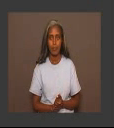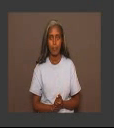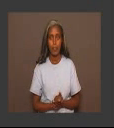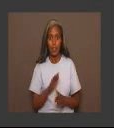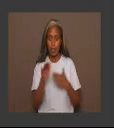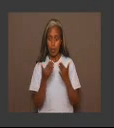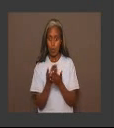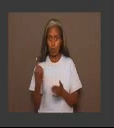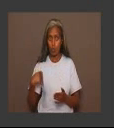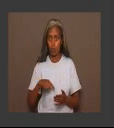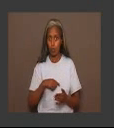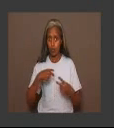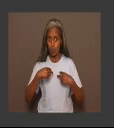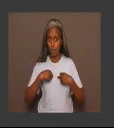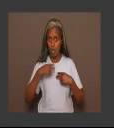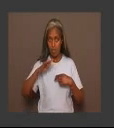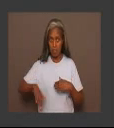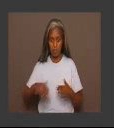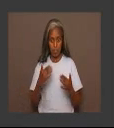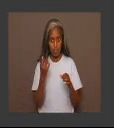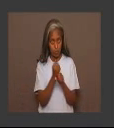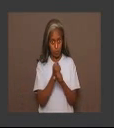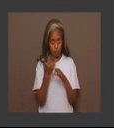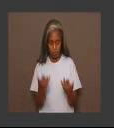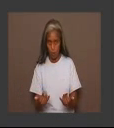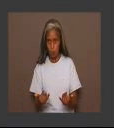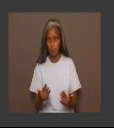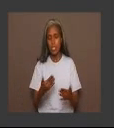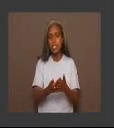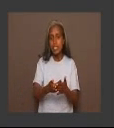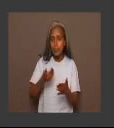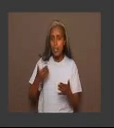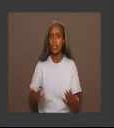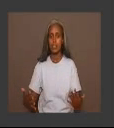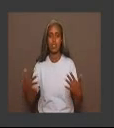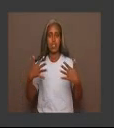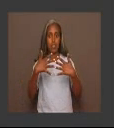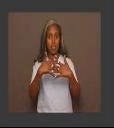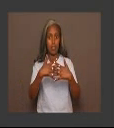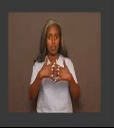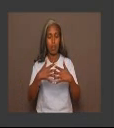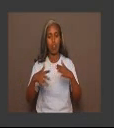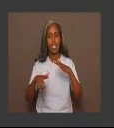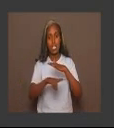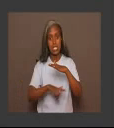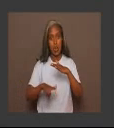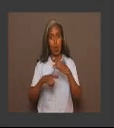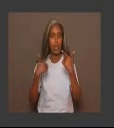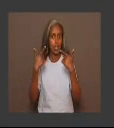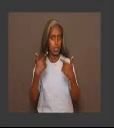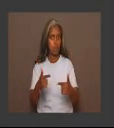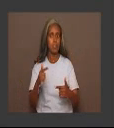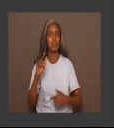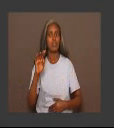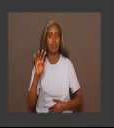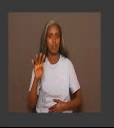All we have left to do now is subtract the integral of the lower limit 4.